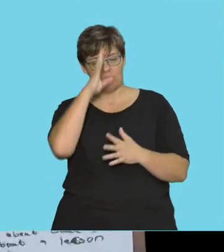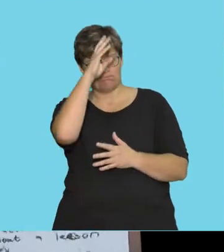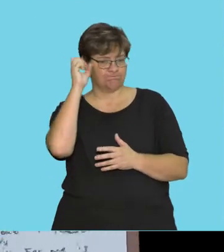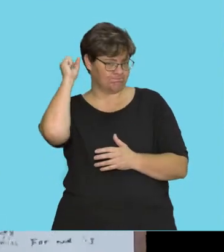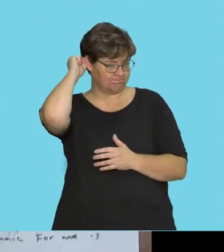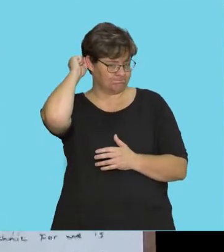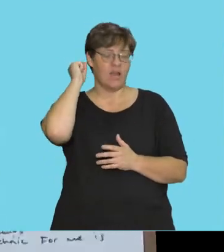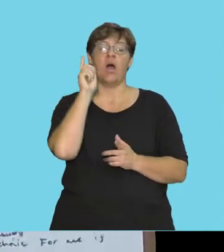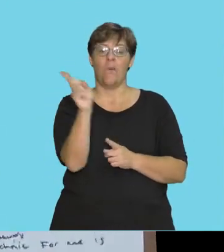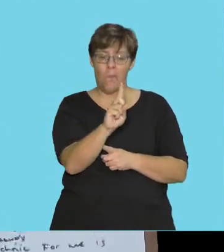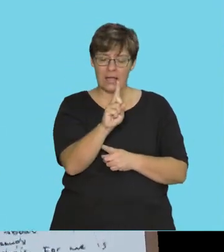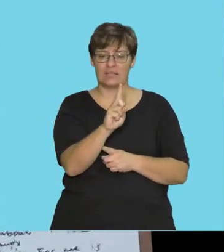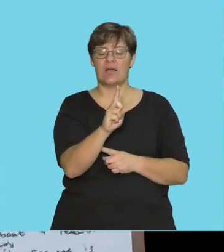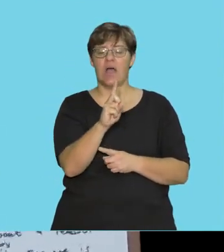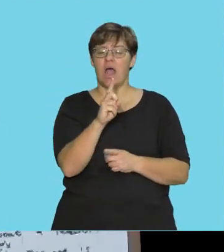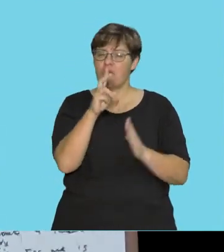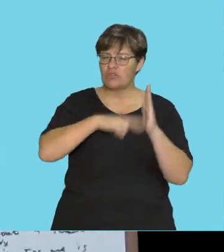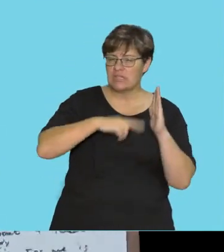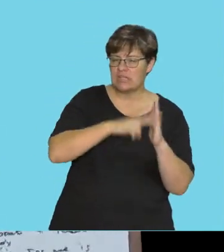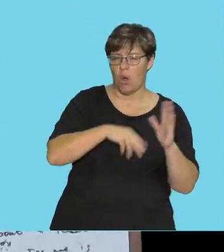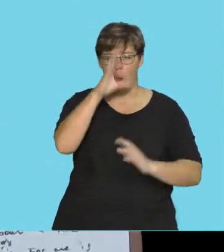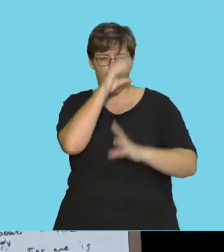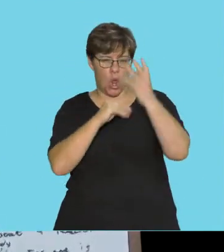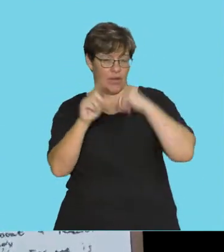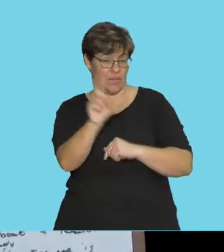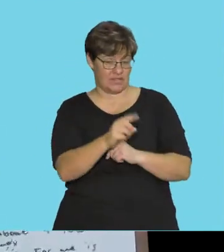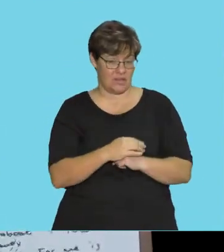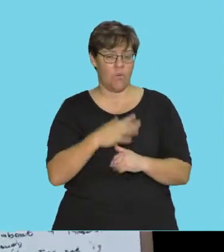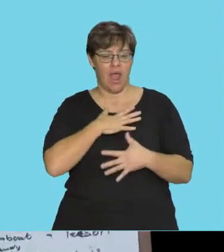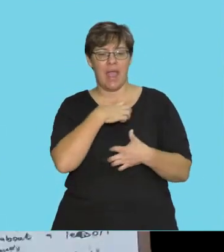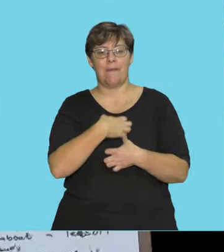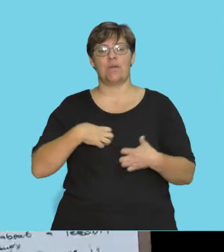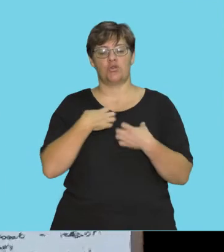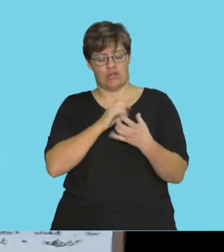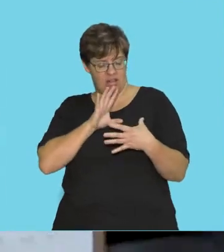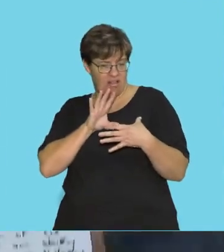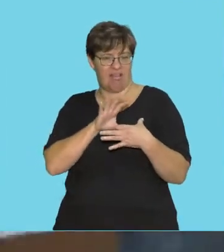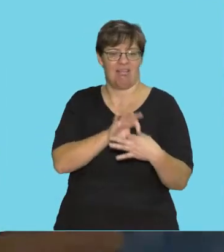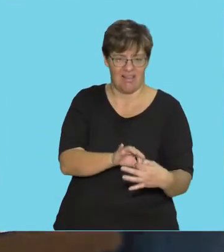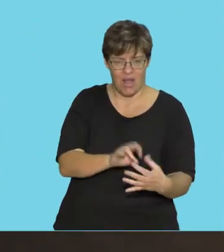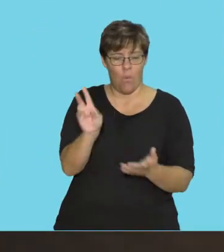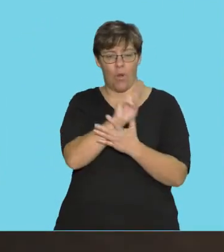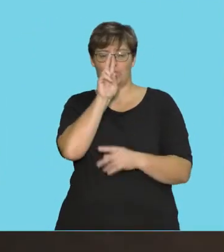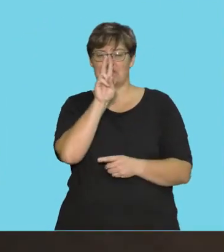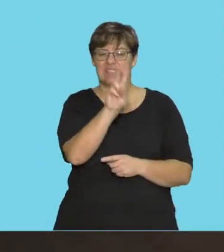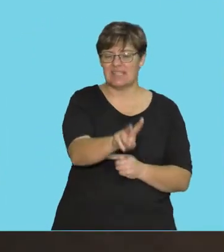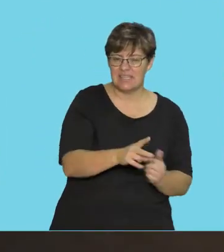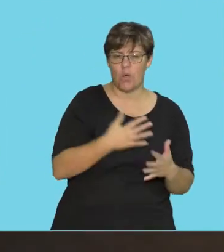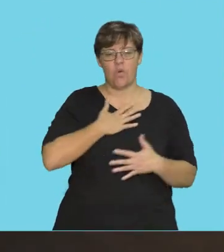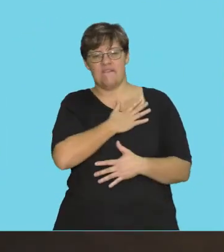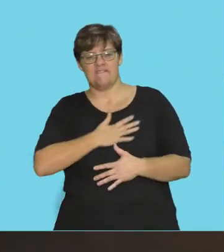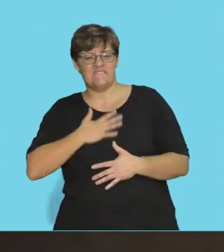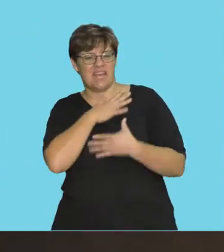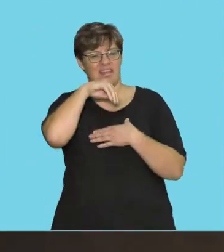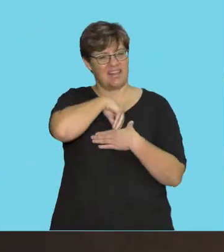to remember what I'm reading or what I am learning. Because emotionally we get attached to what we see and what